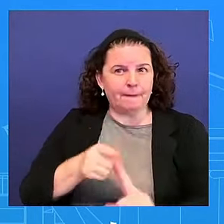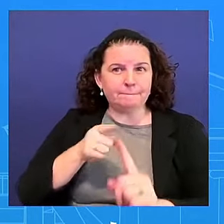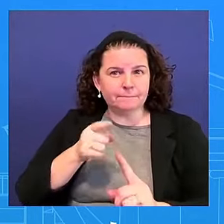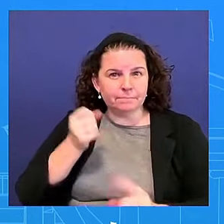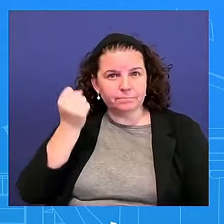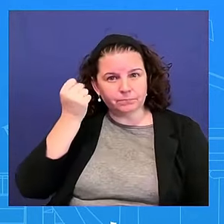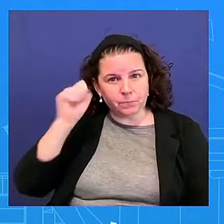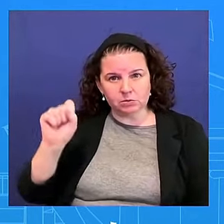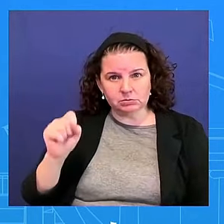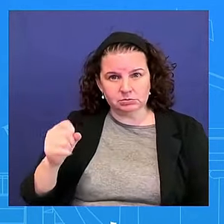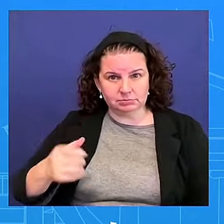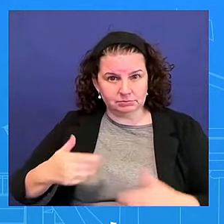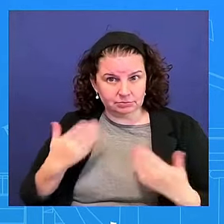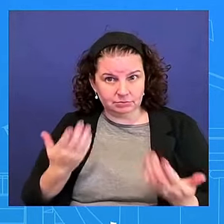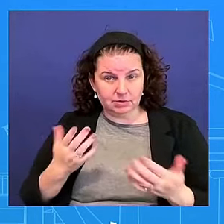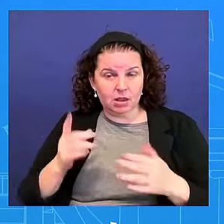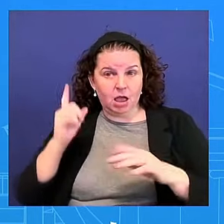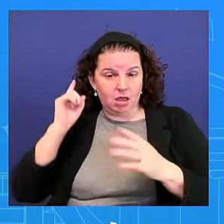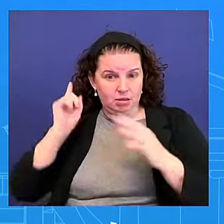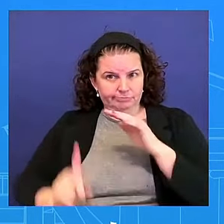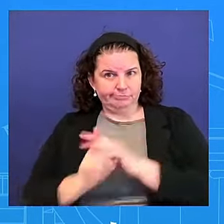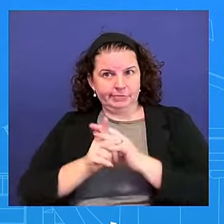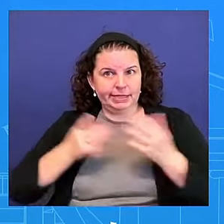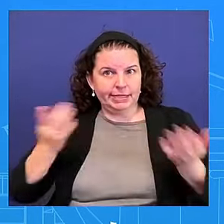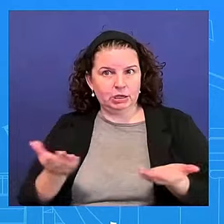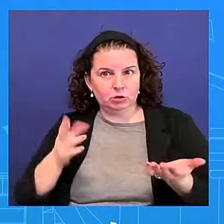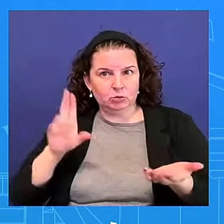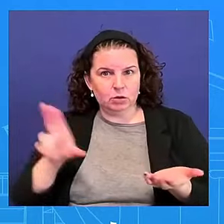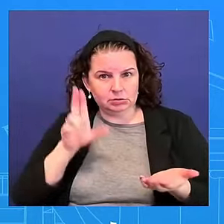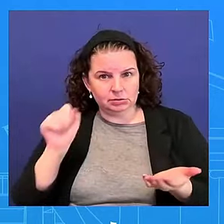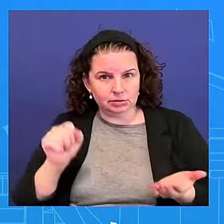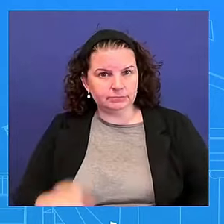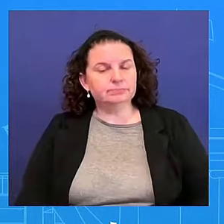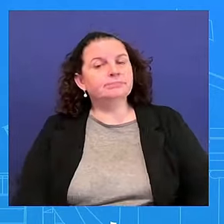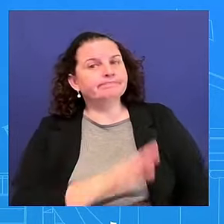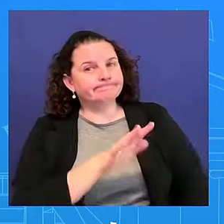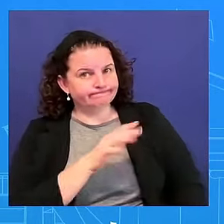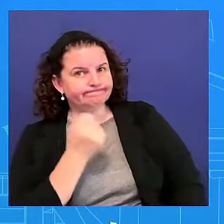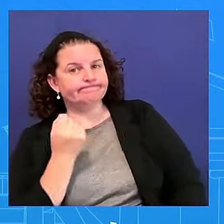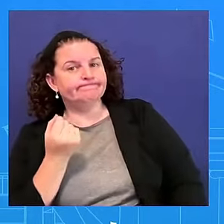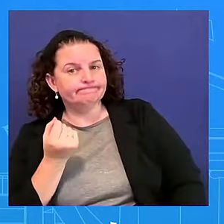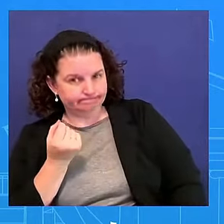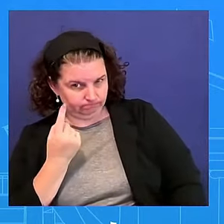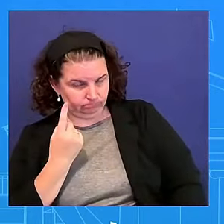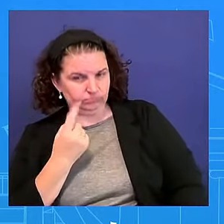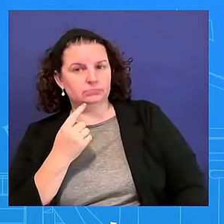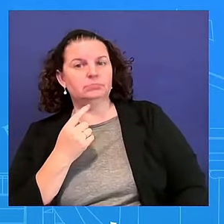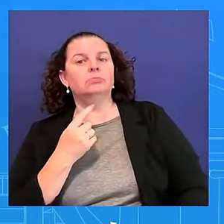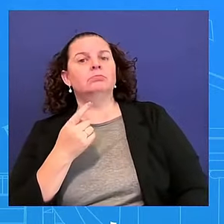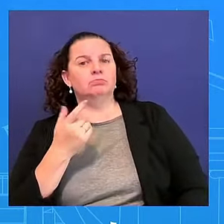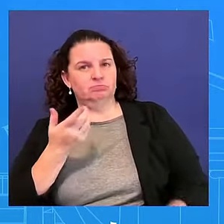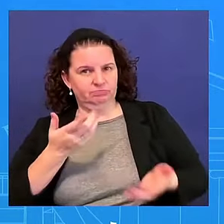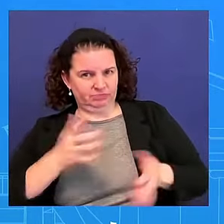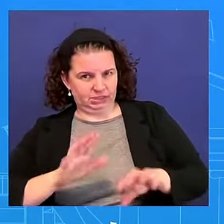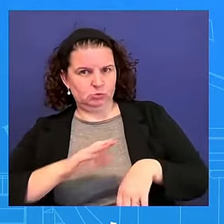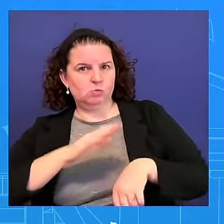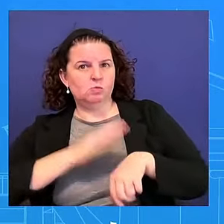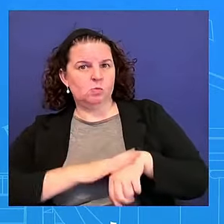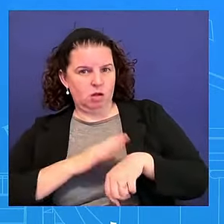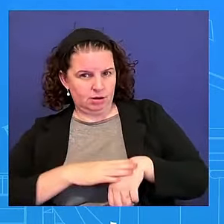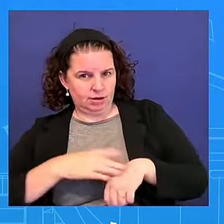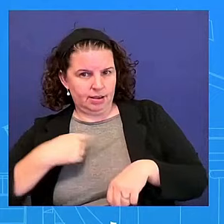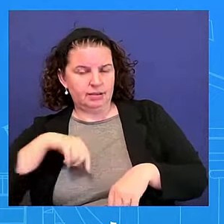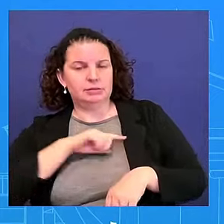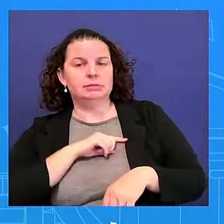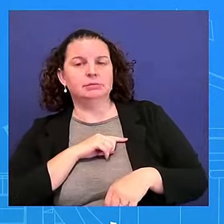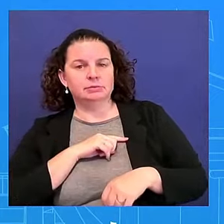speaking of, what the DNI warned about. Obviously, for any specifics, I would have to refer you back to Director Haynes and her statement.